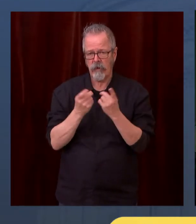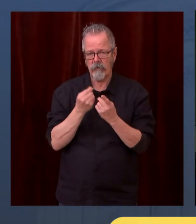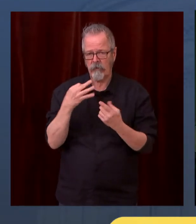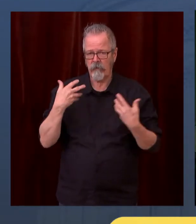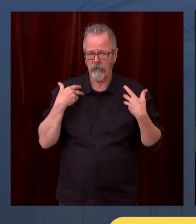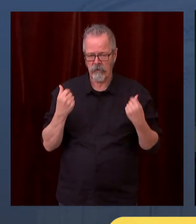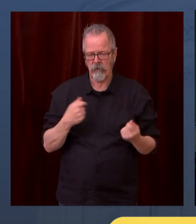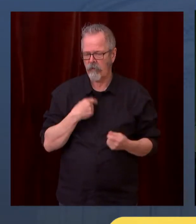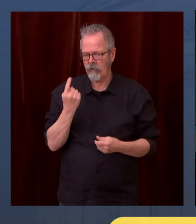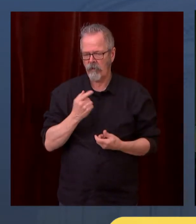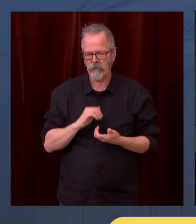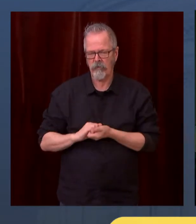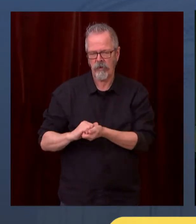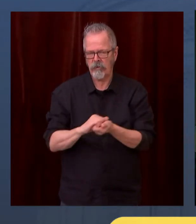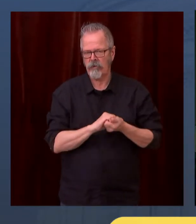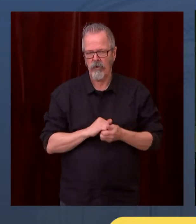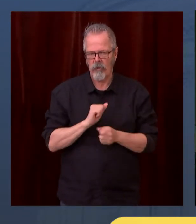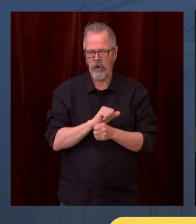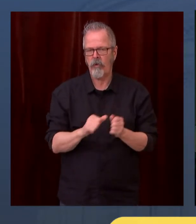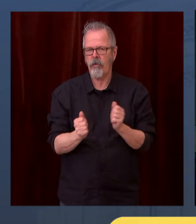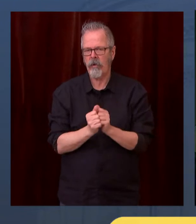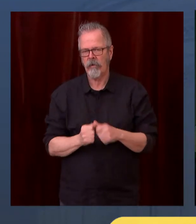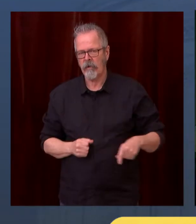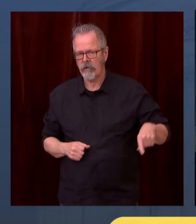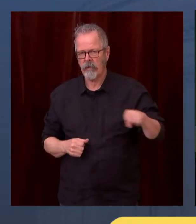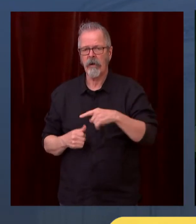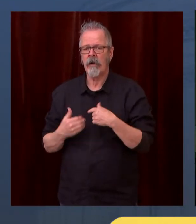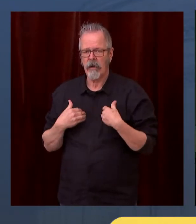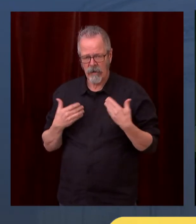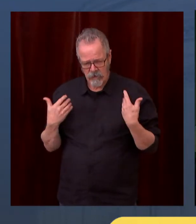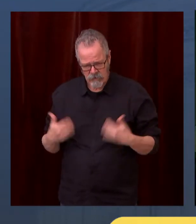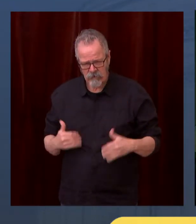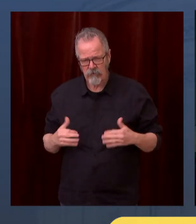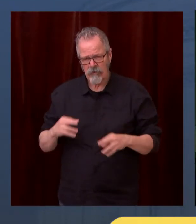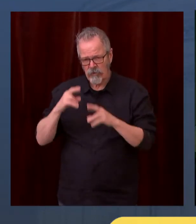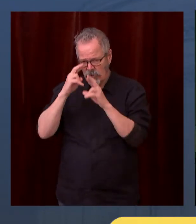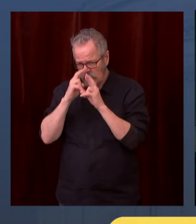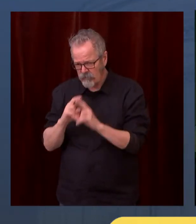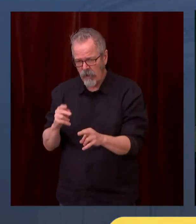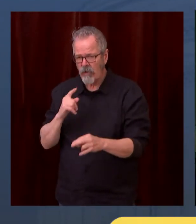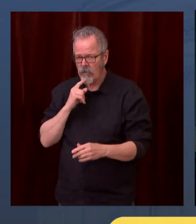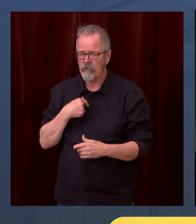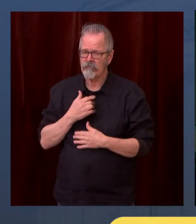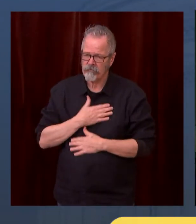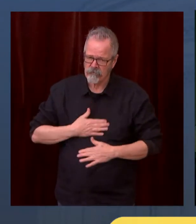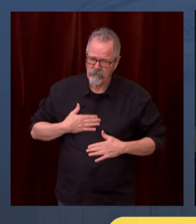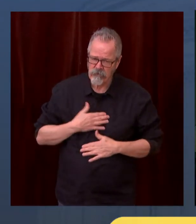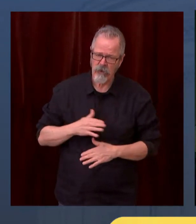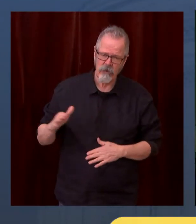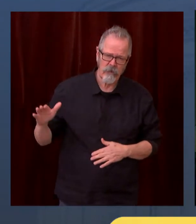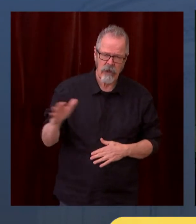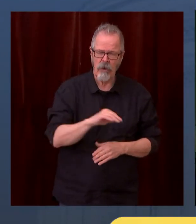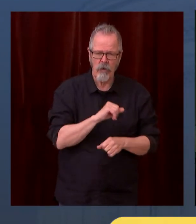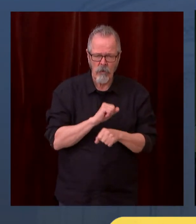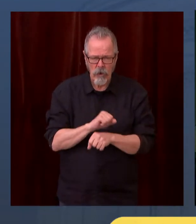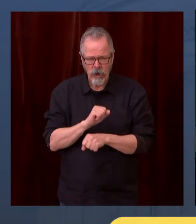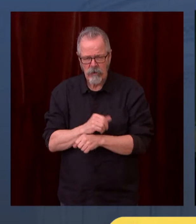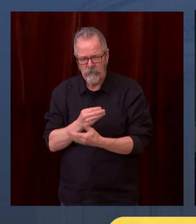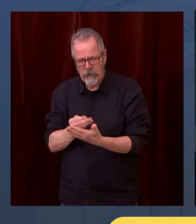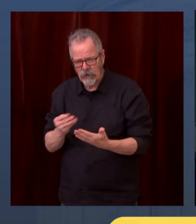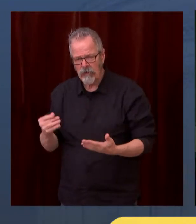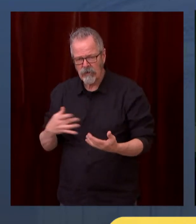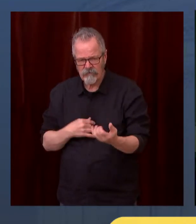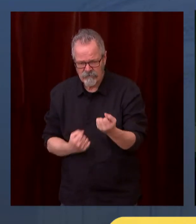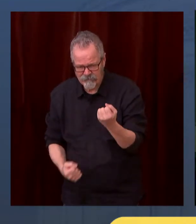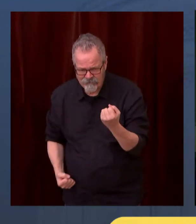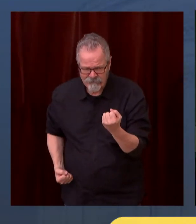partners. Again, a tremendous amount of respect and appreciation for the work that they're doing on the ground and to support the public health system